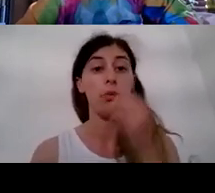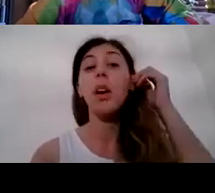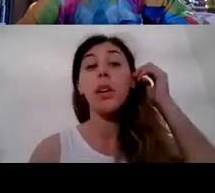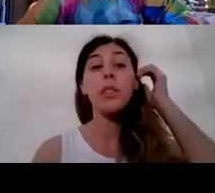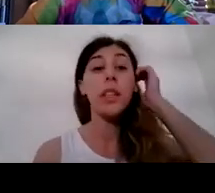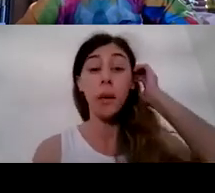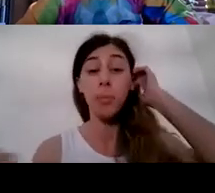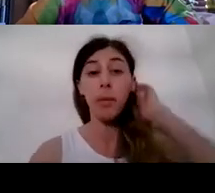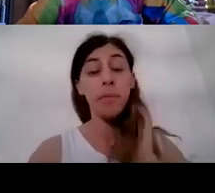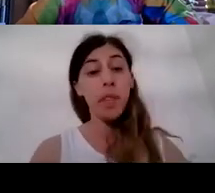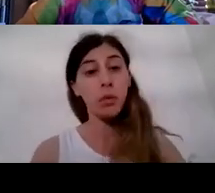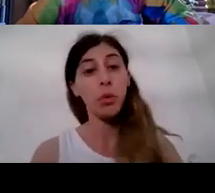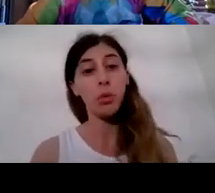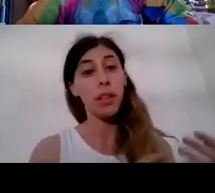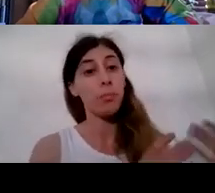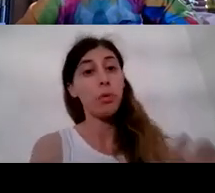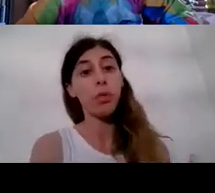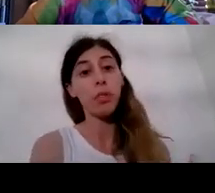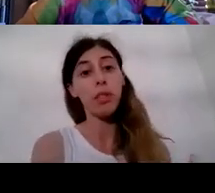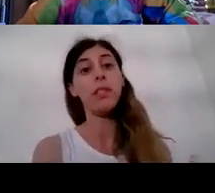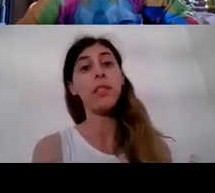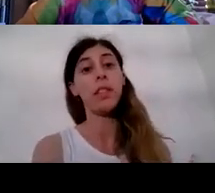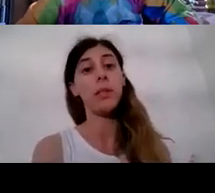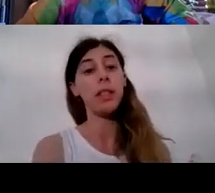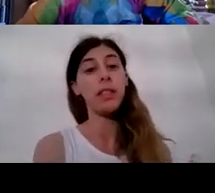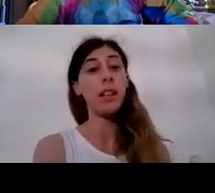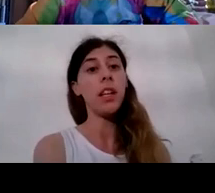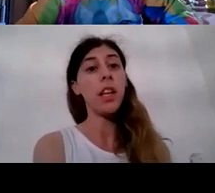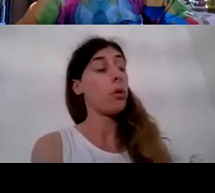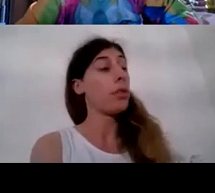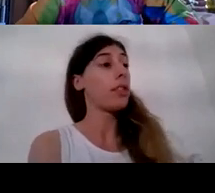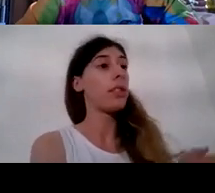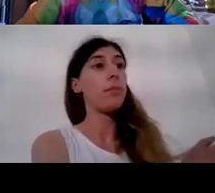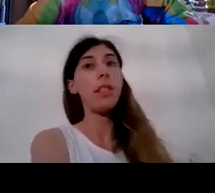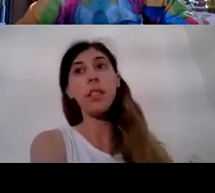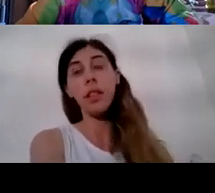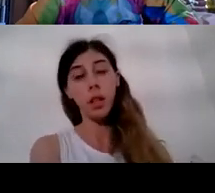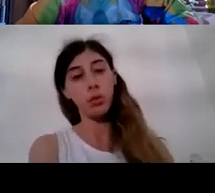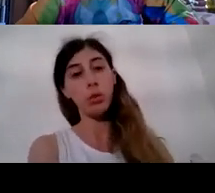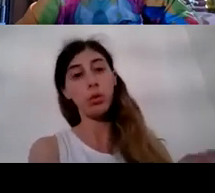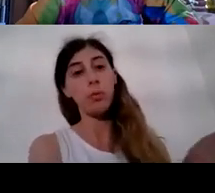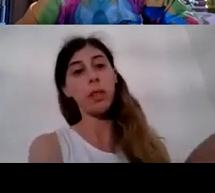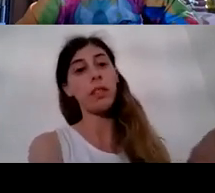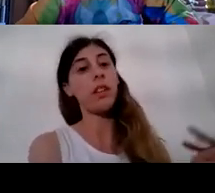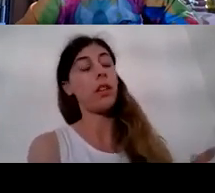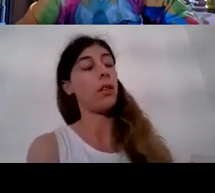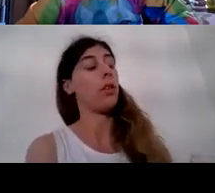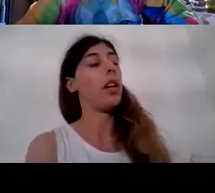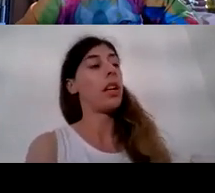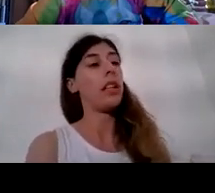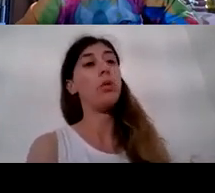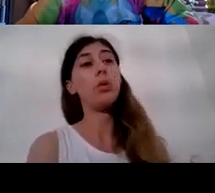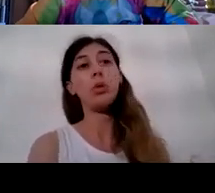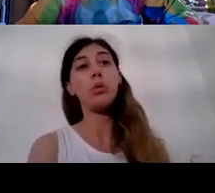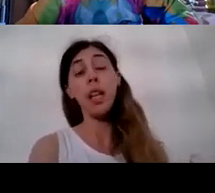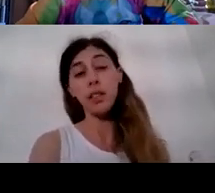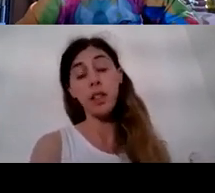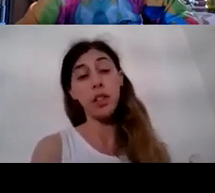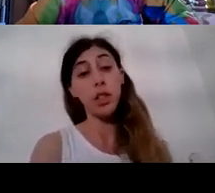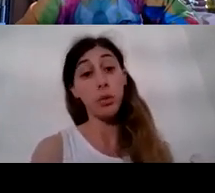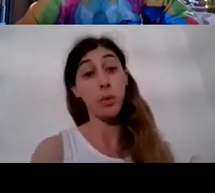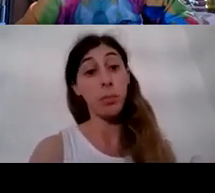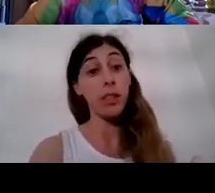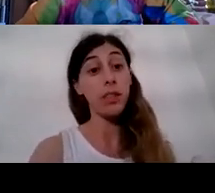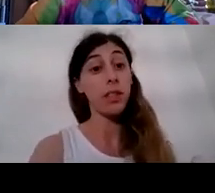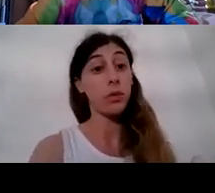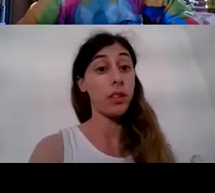because there were cases of depression, pathologies, mental disorders as well, and people